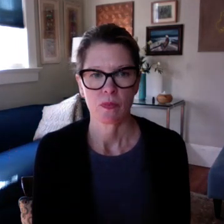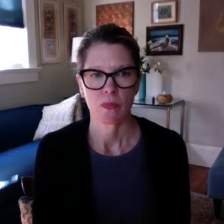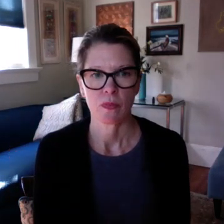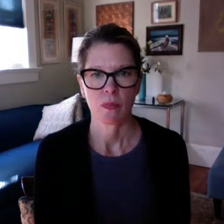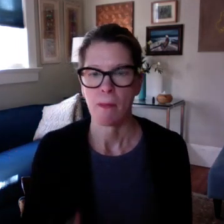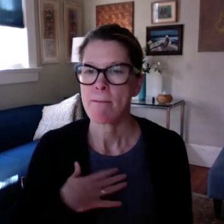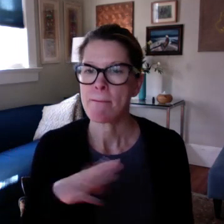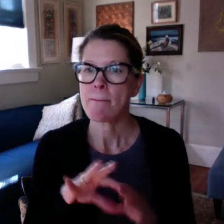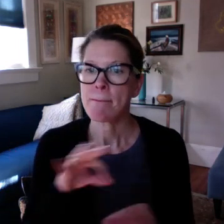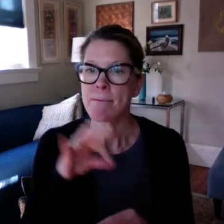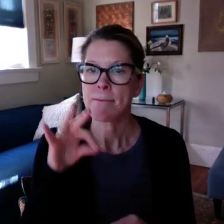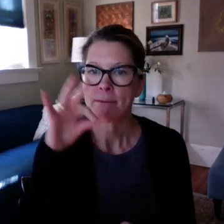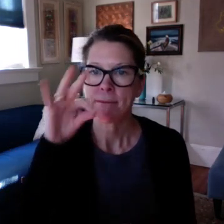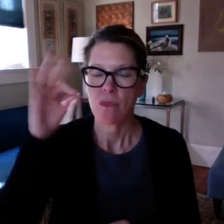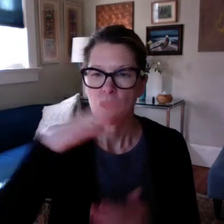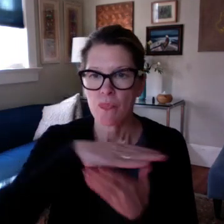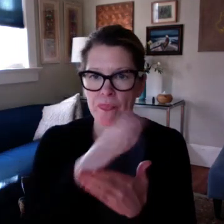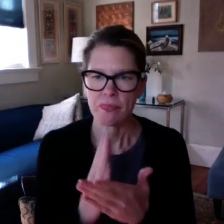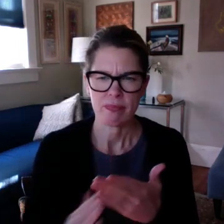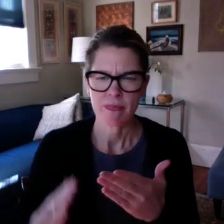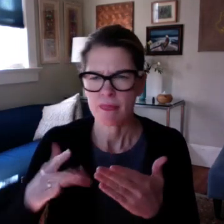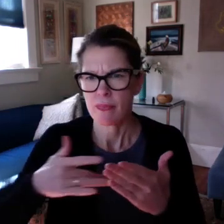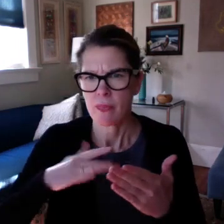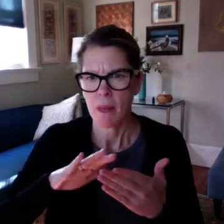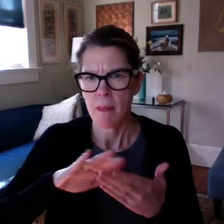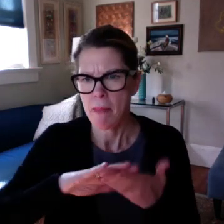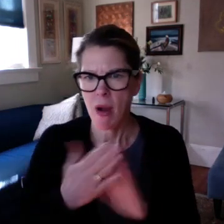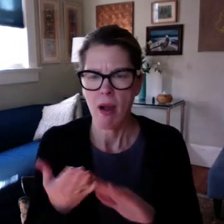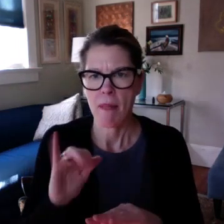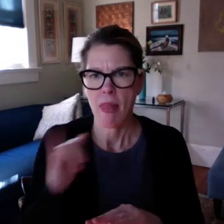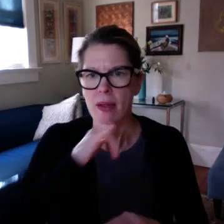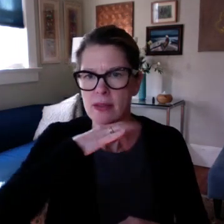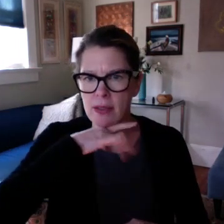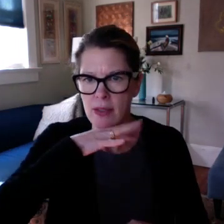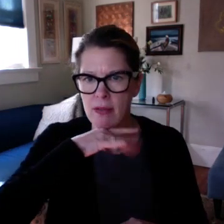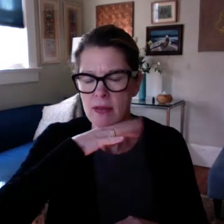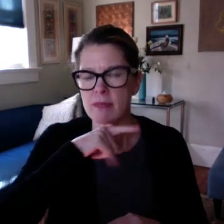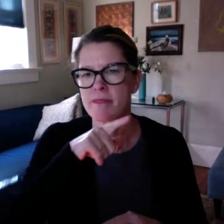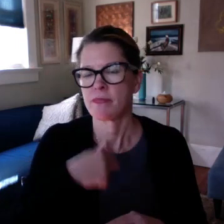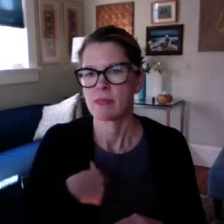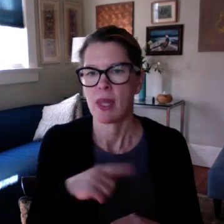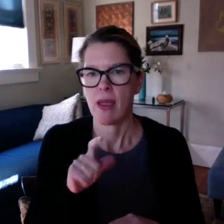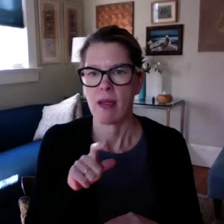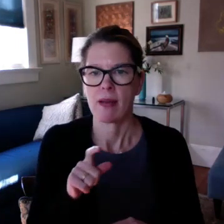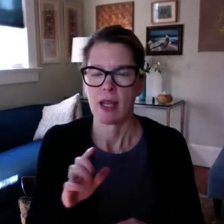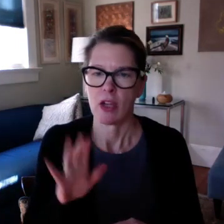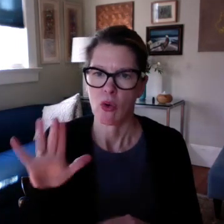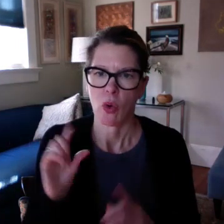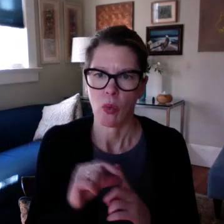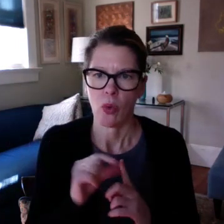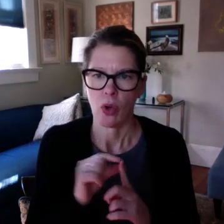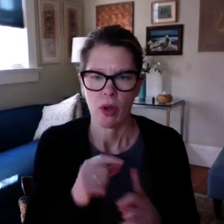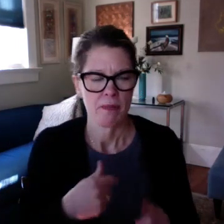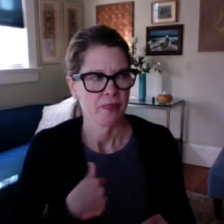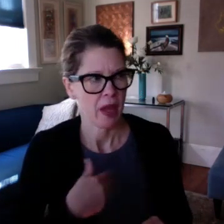My soul cleaves to the dust. Give me life according to your word. I have